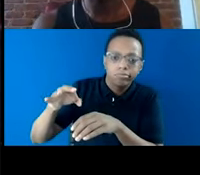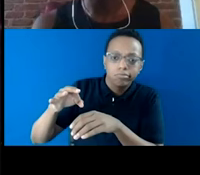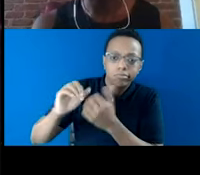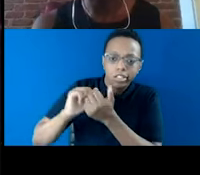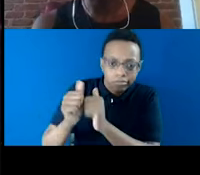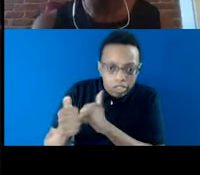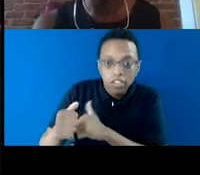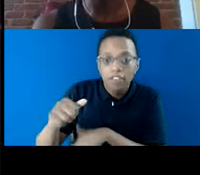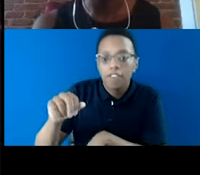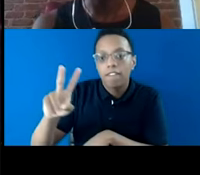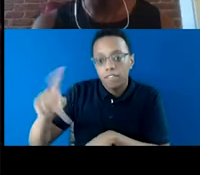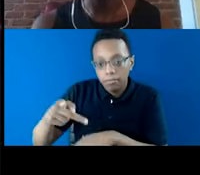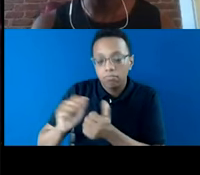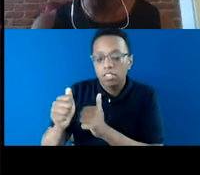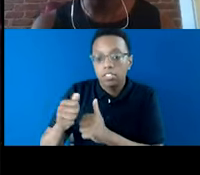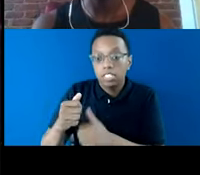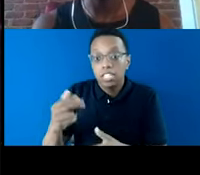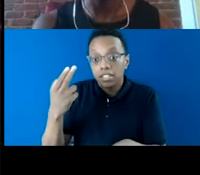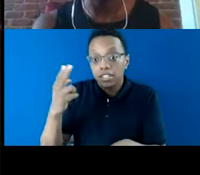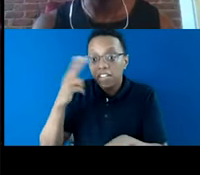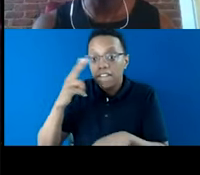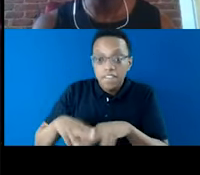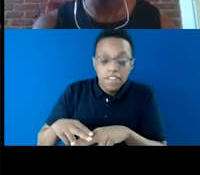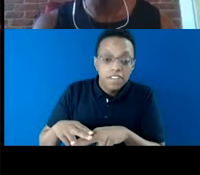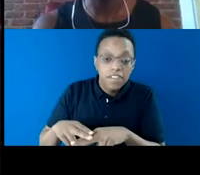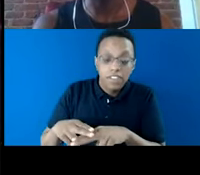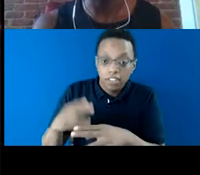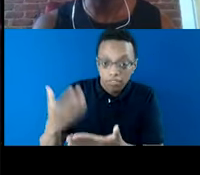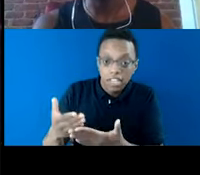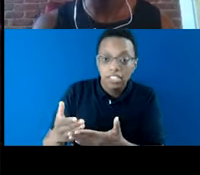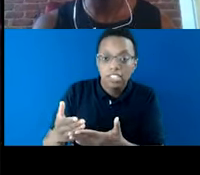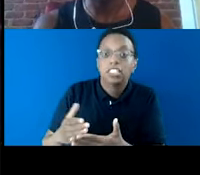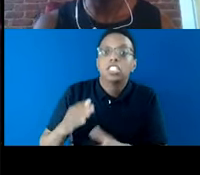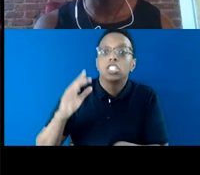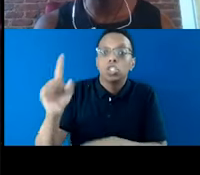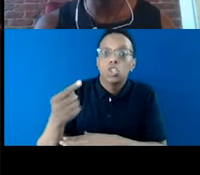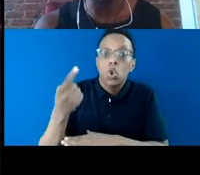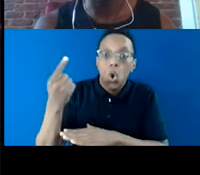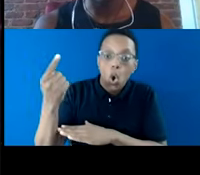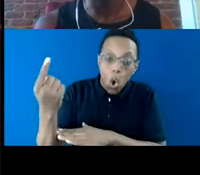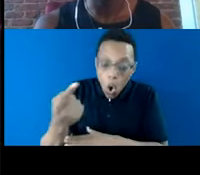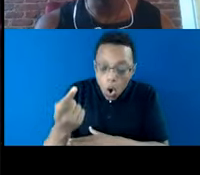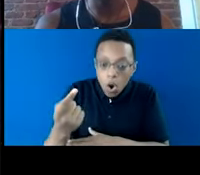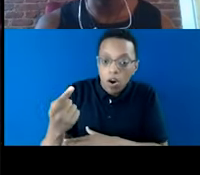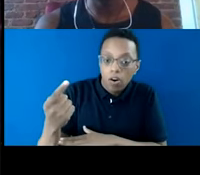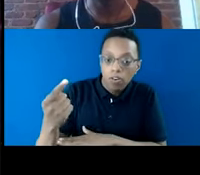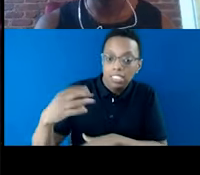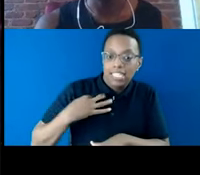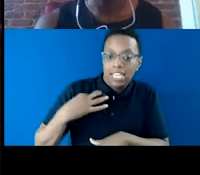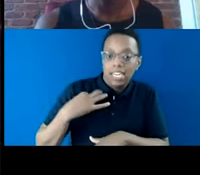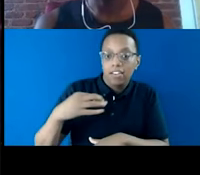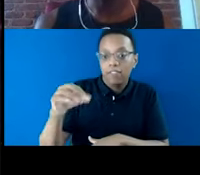And a fun fact about that actually is that she's the only candidate of the Green Party ever to win an electoral vote in the United